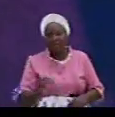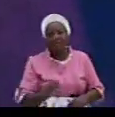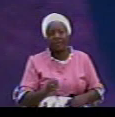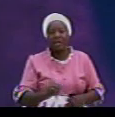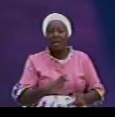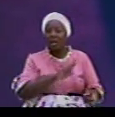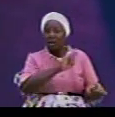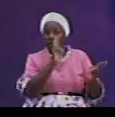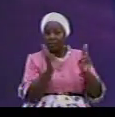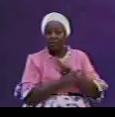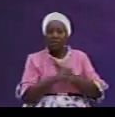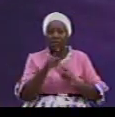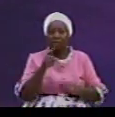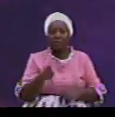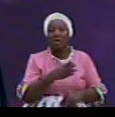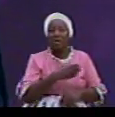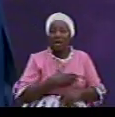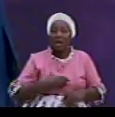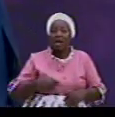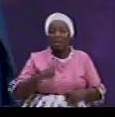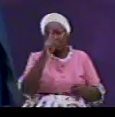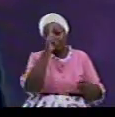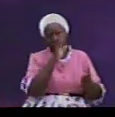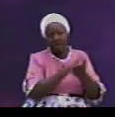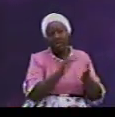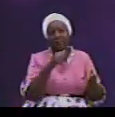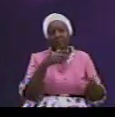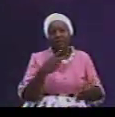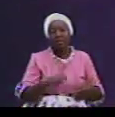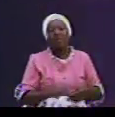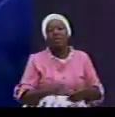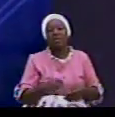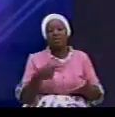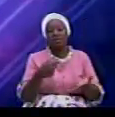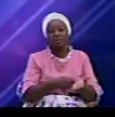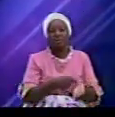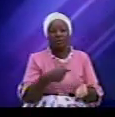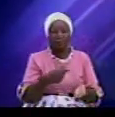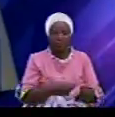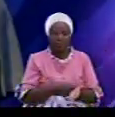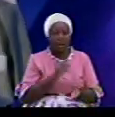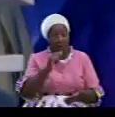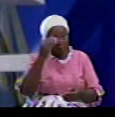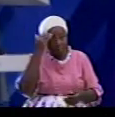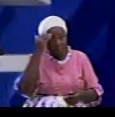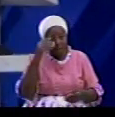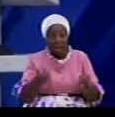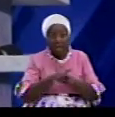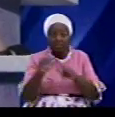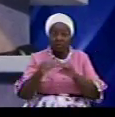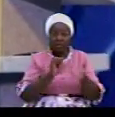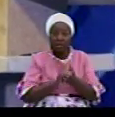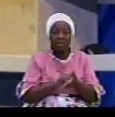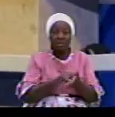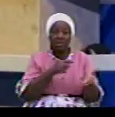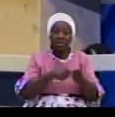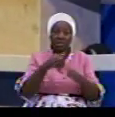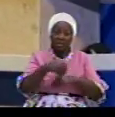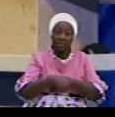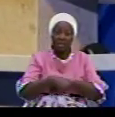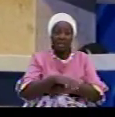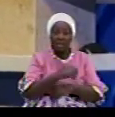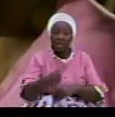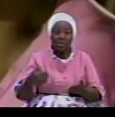ye and believe the gospel. And you know, as you do that tonight, a new strength